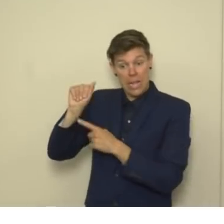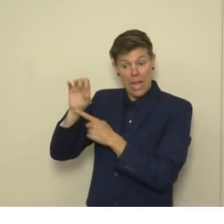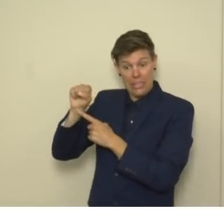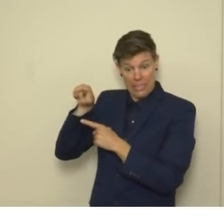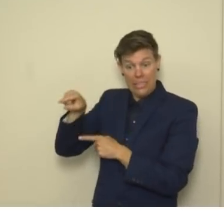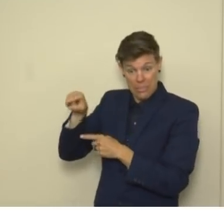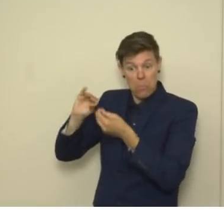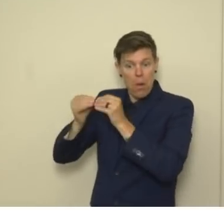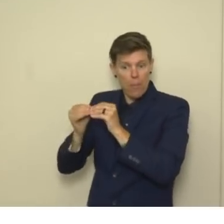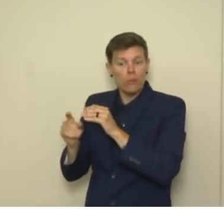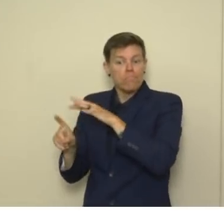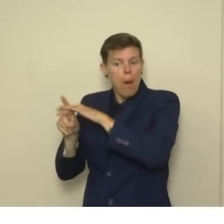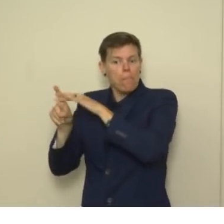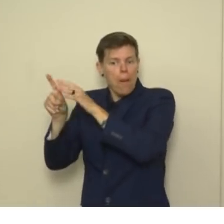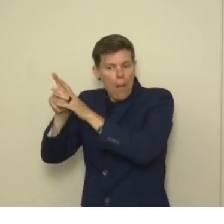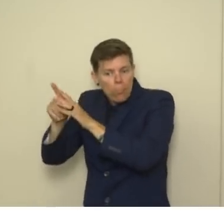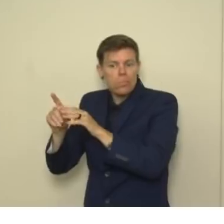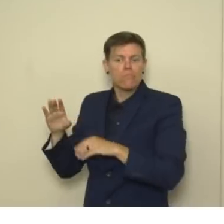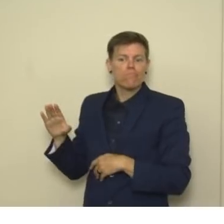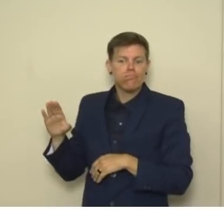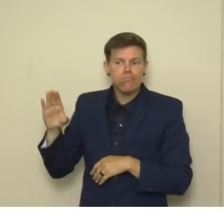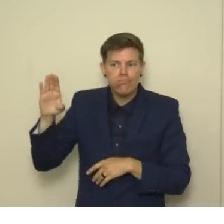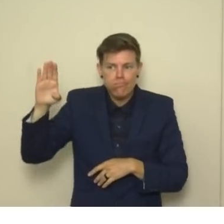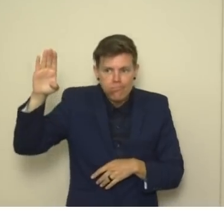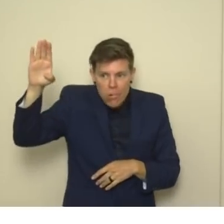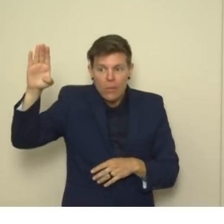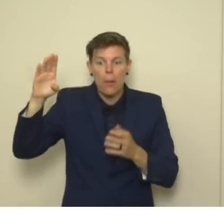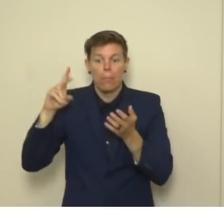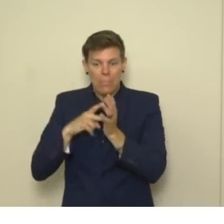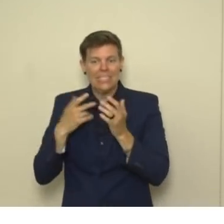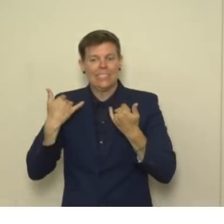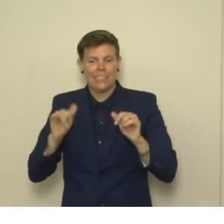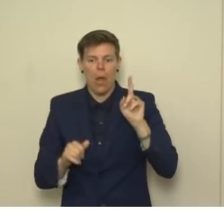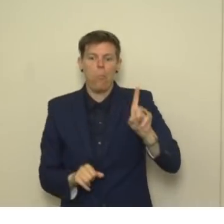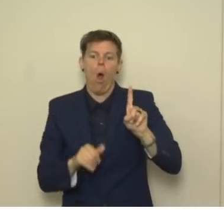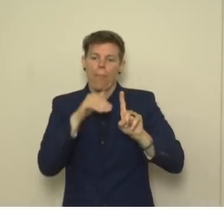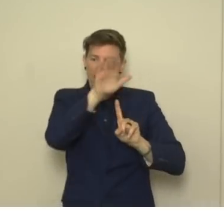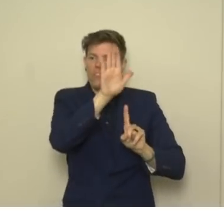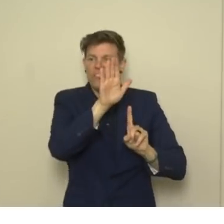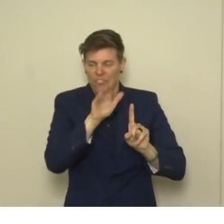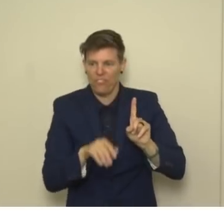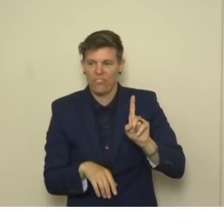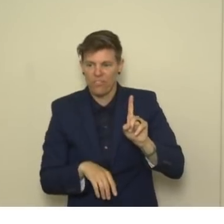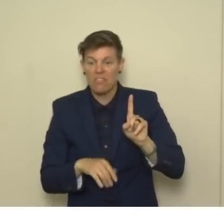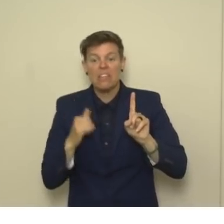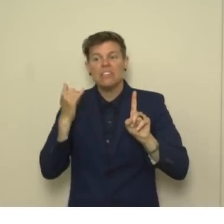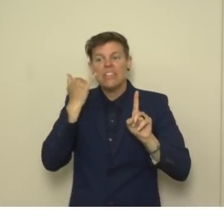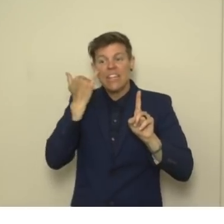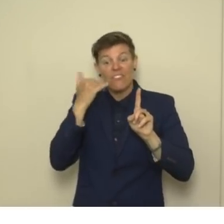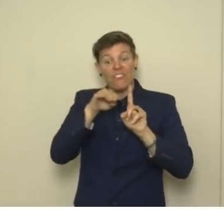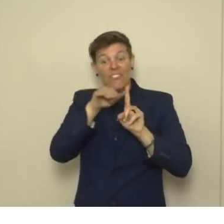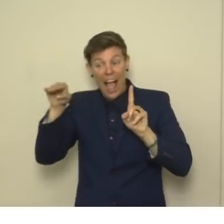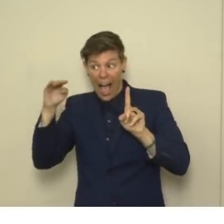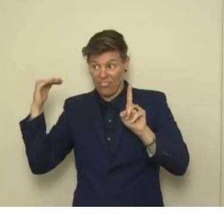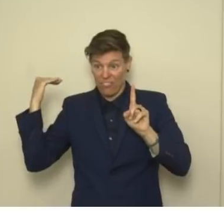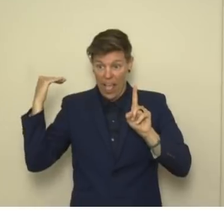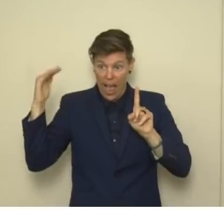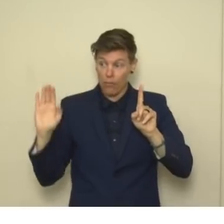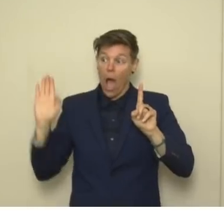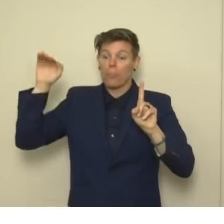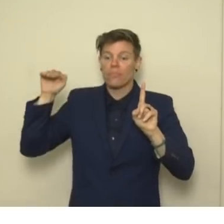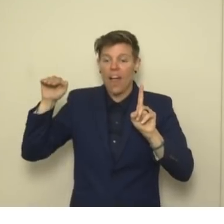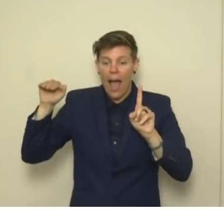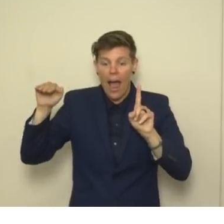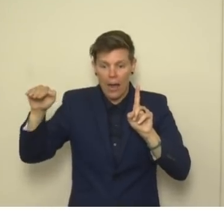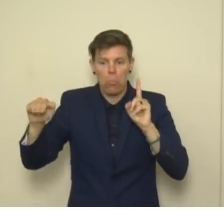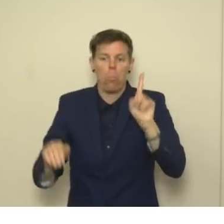rate is always greater than 1. When it's flat, it's 1. And when it's going down, a little or a lot on either side,